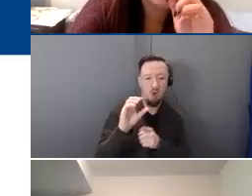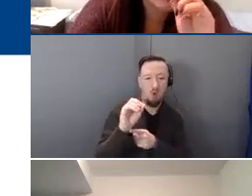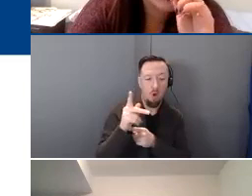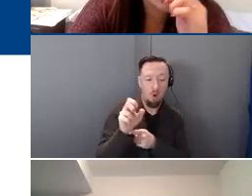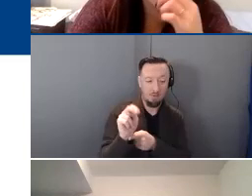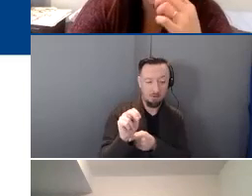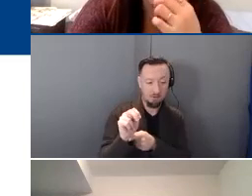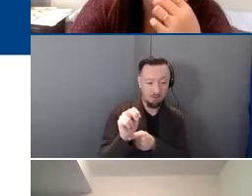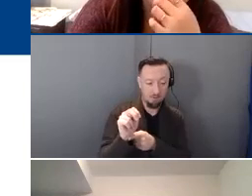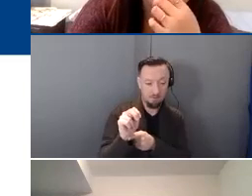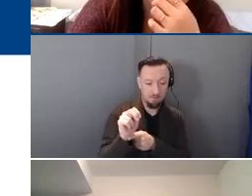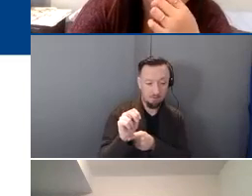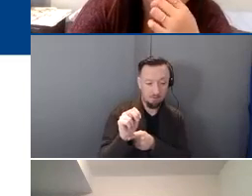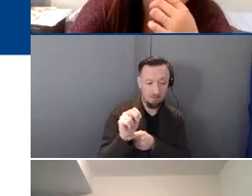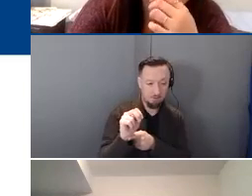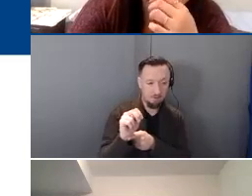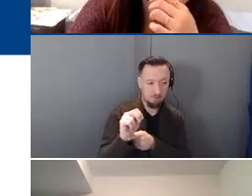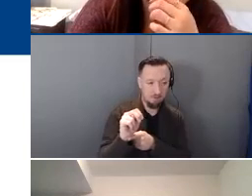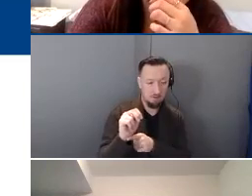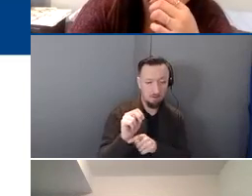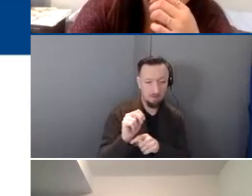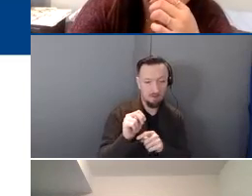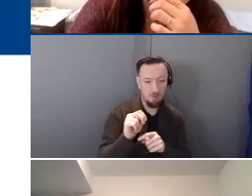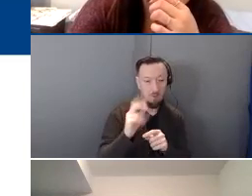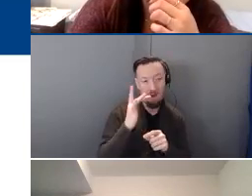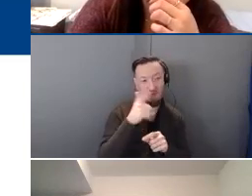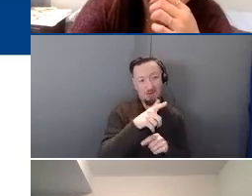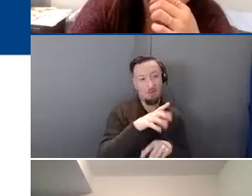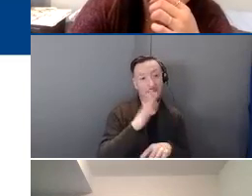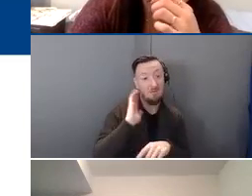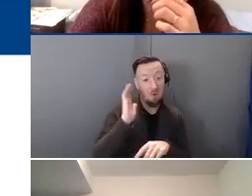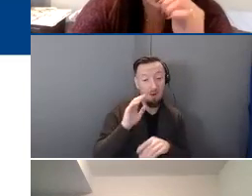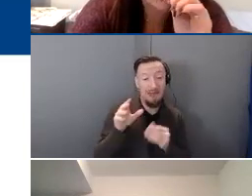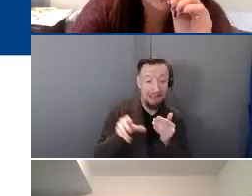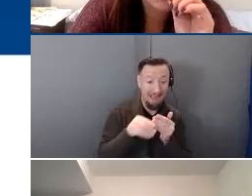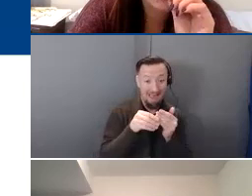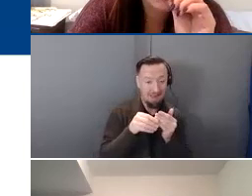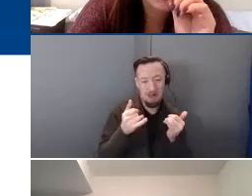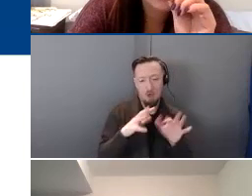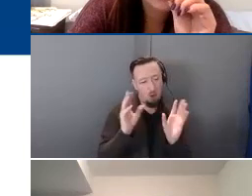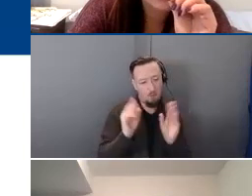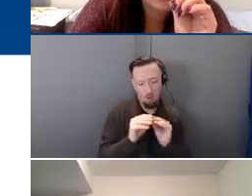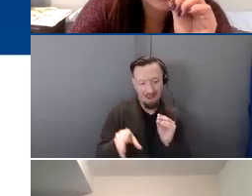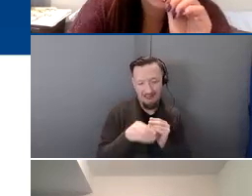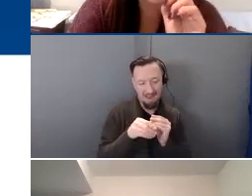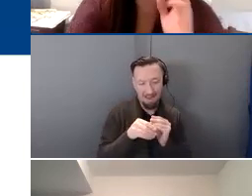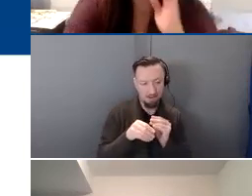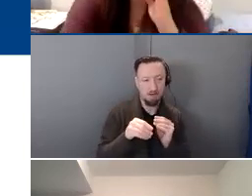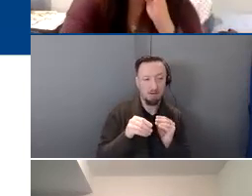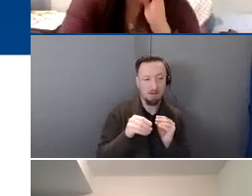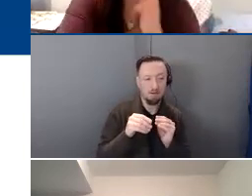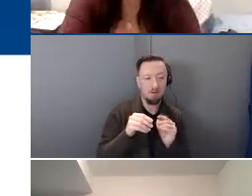51 exempt, obviously, because it's not an add-on code anymore. And if it was a bilateral